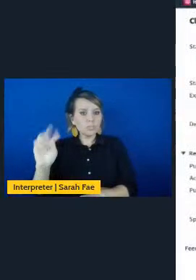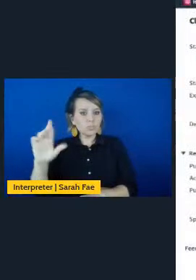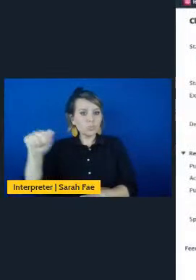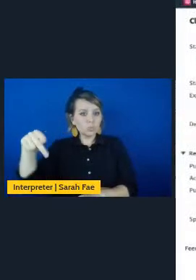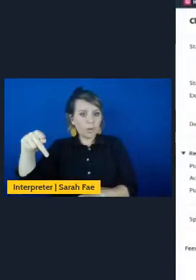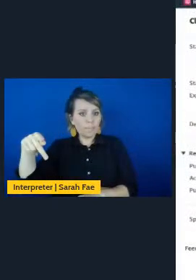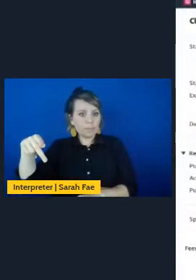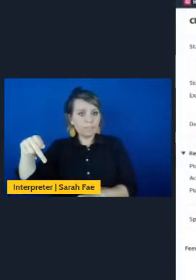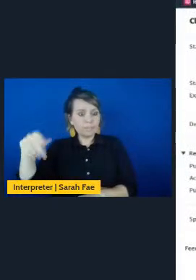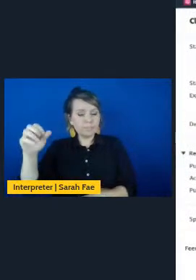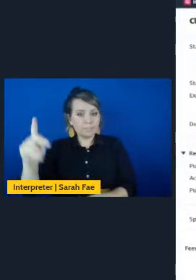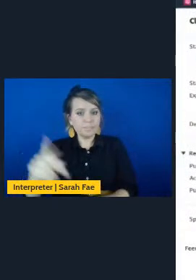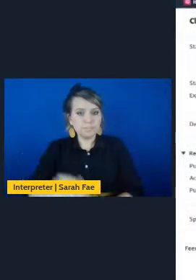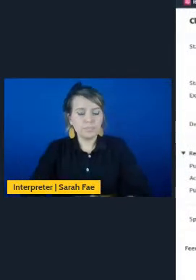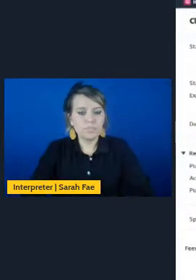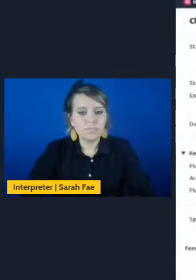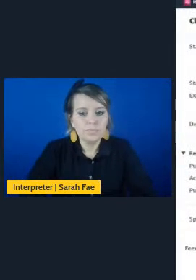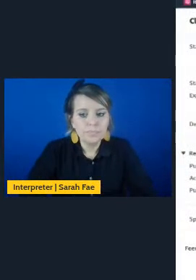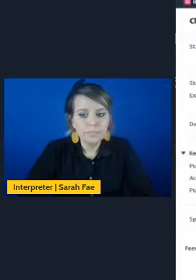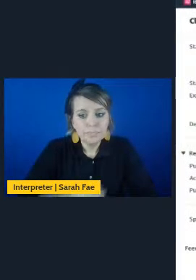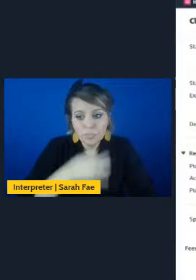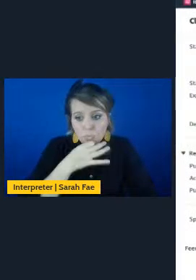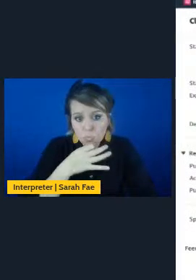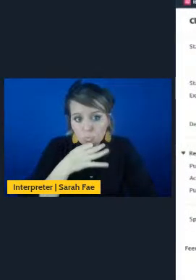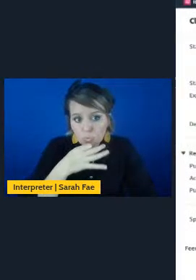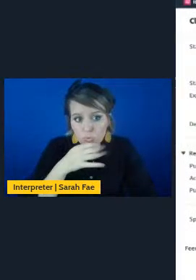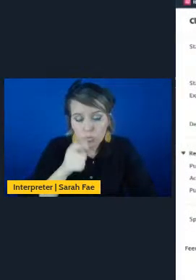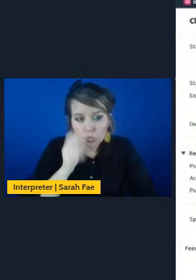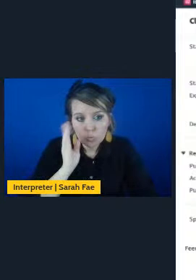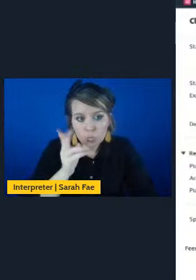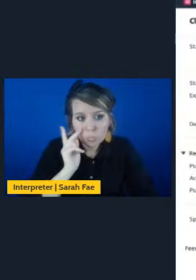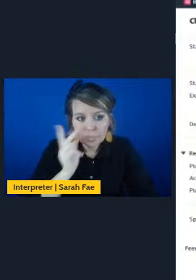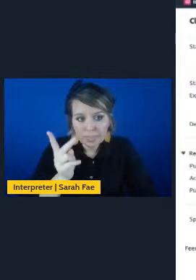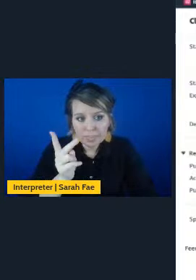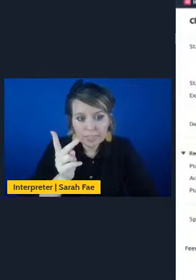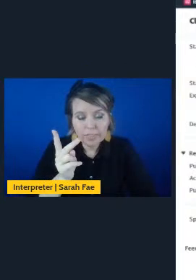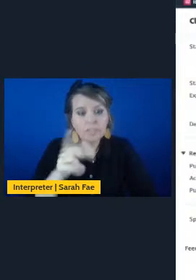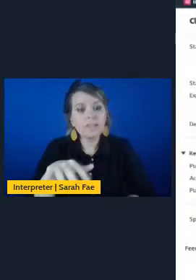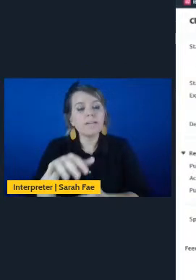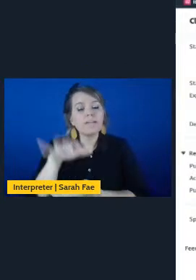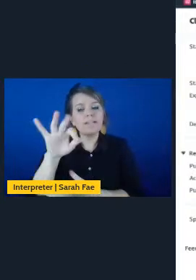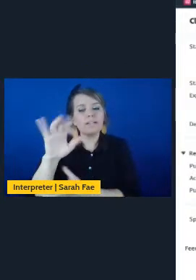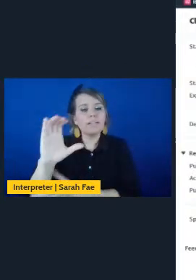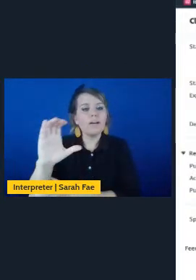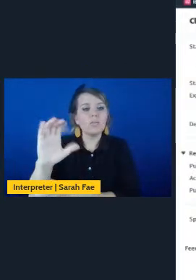Okay, so in a couple of seconds, you'll see a CloudFormation template